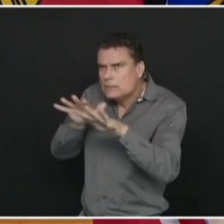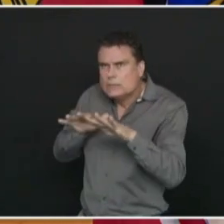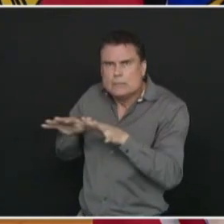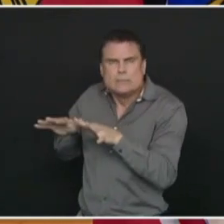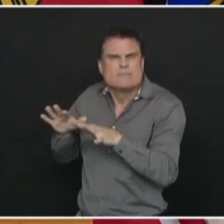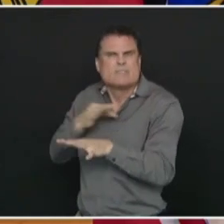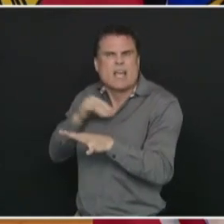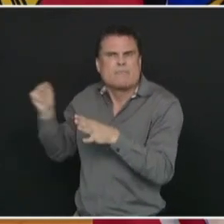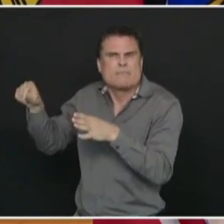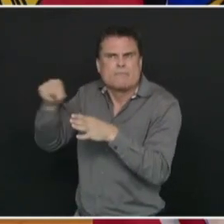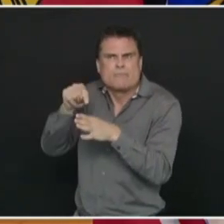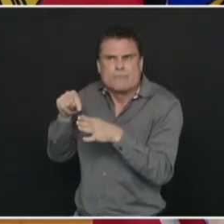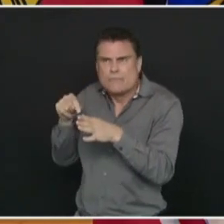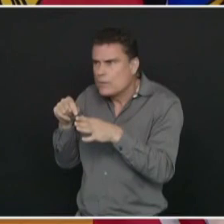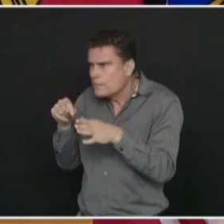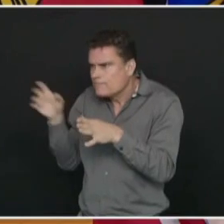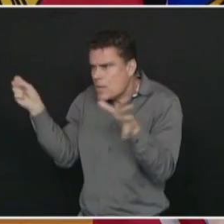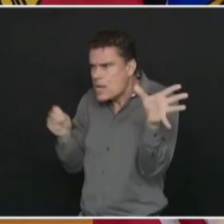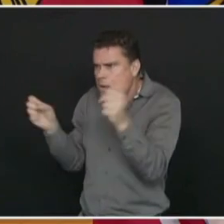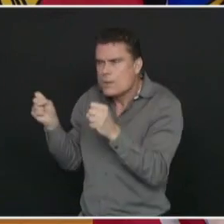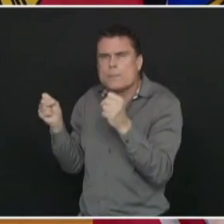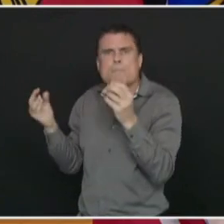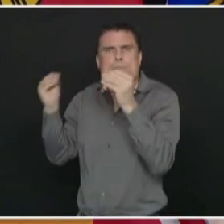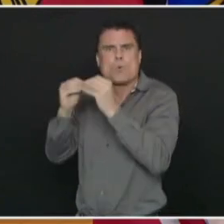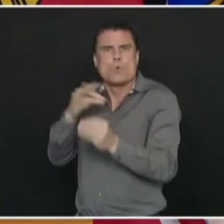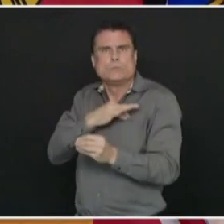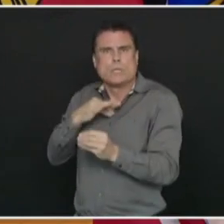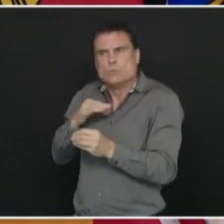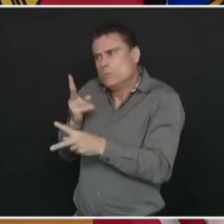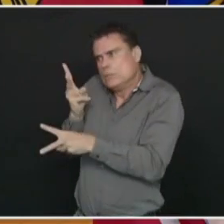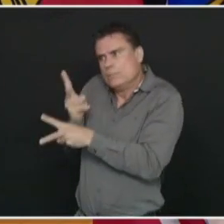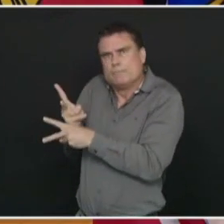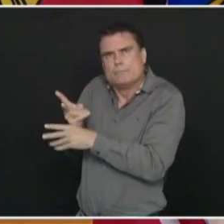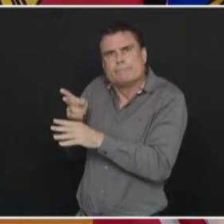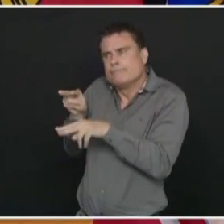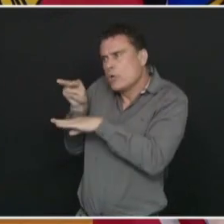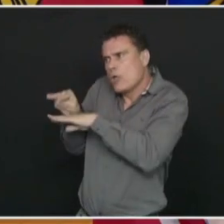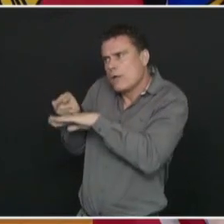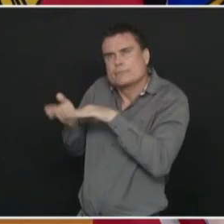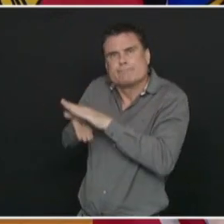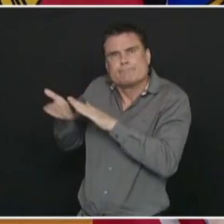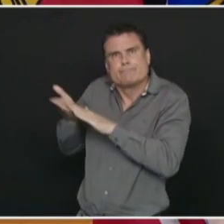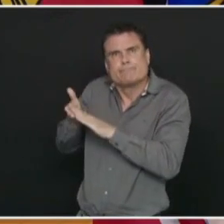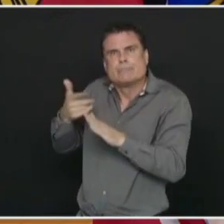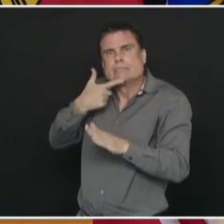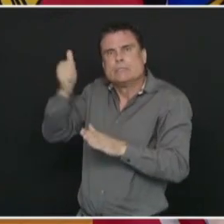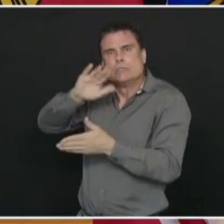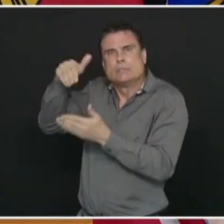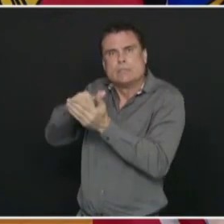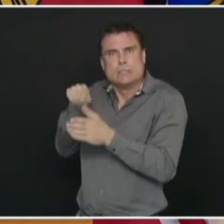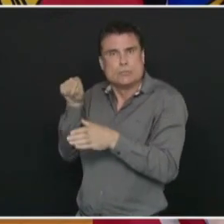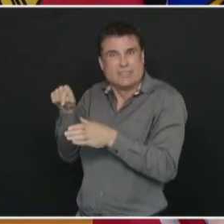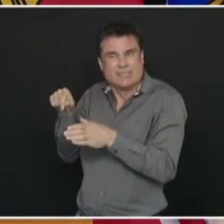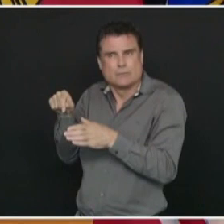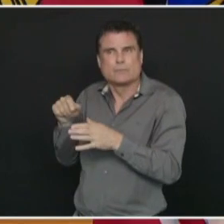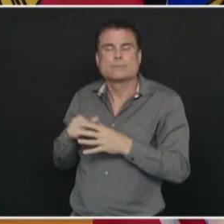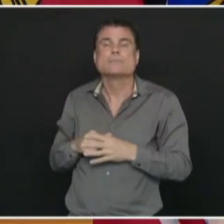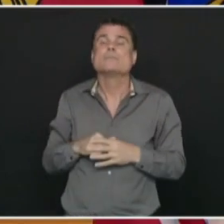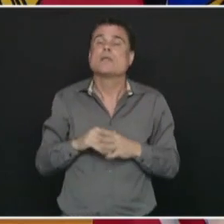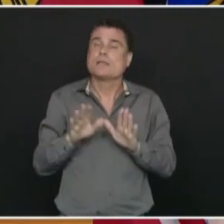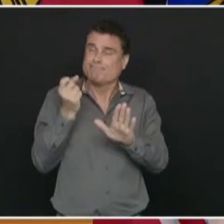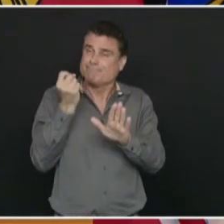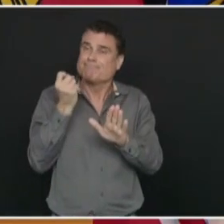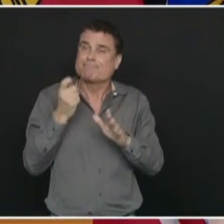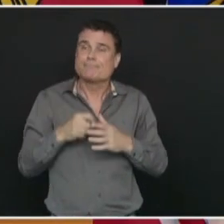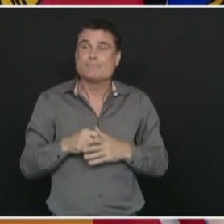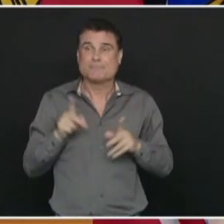just wondering what that actually means. Like, will you be targeting people who have interactions with members of the public out in the